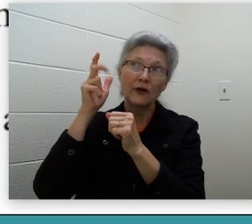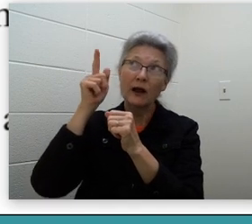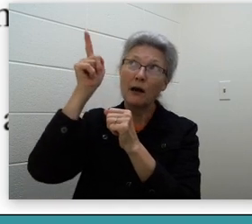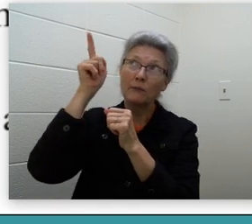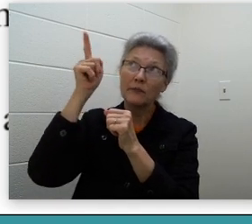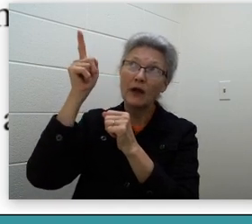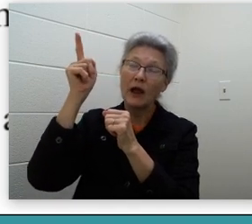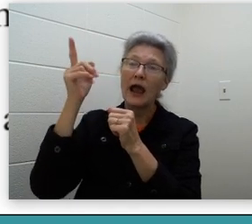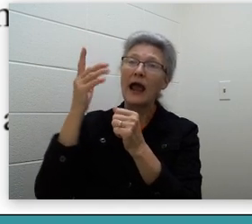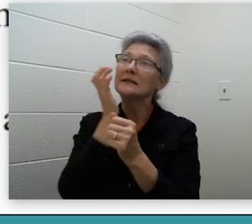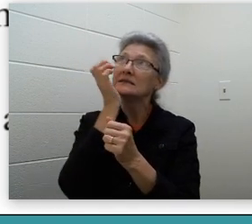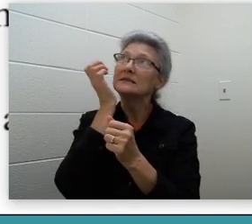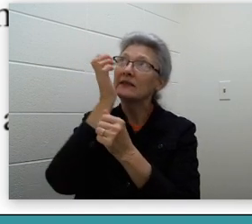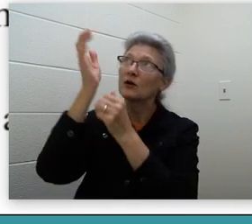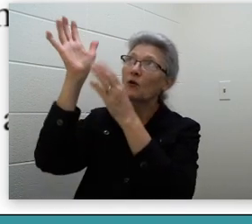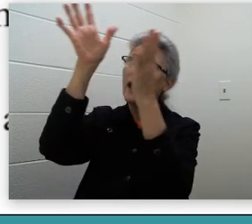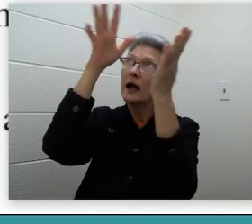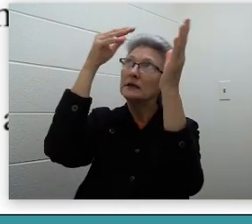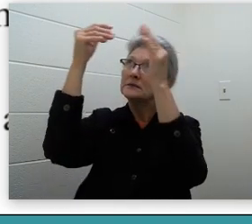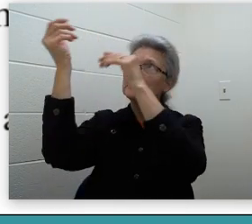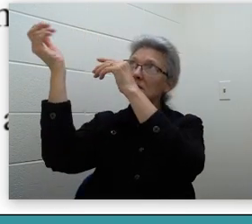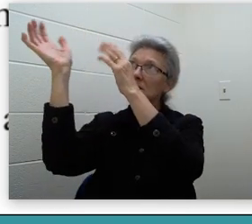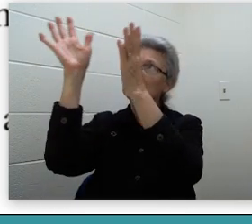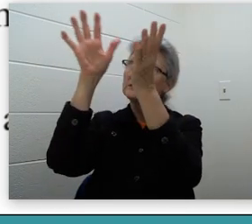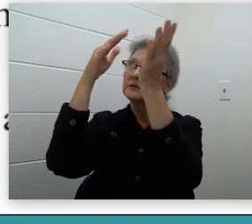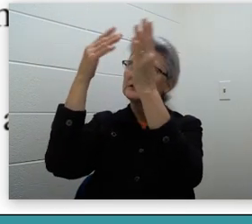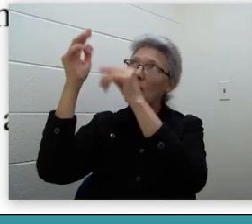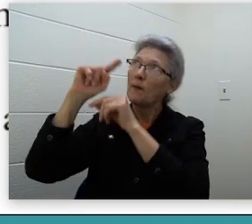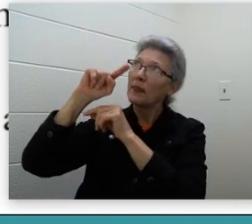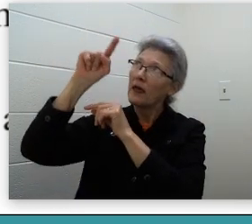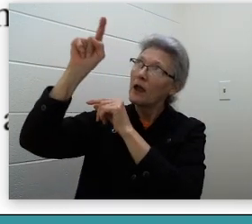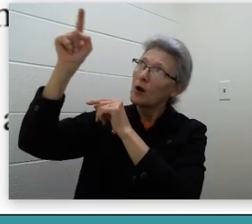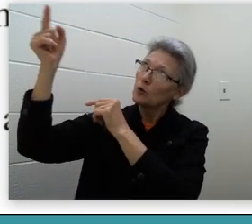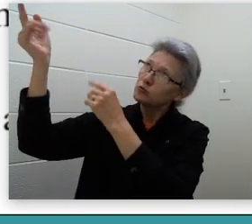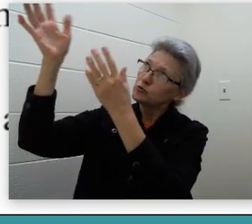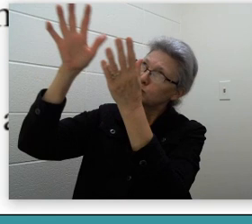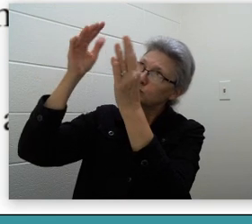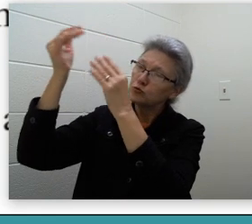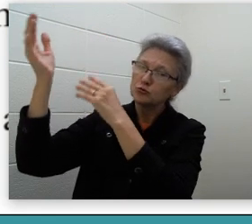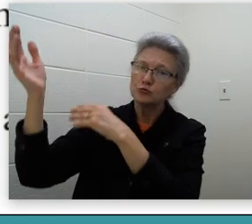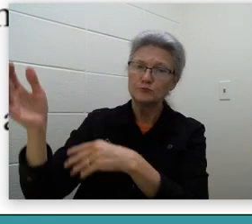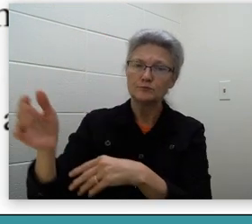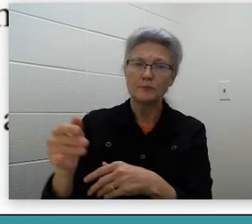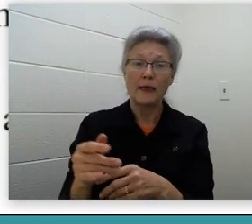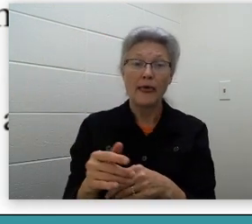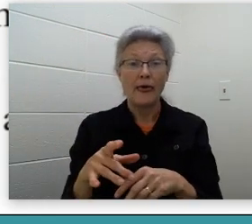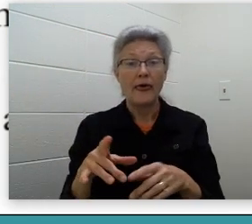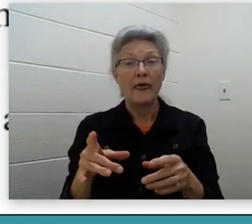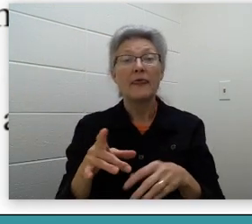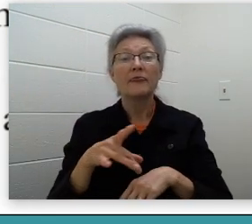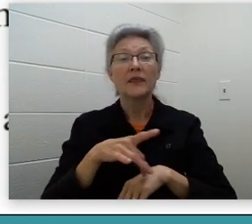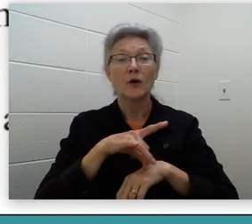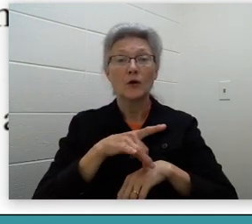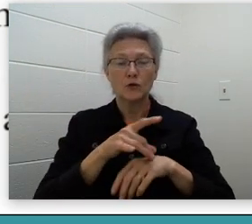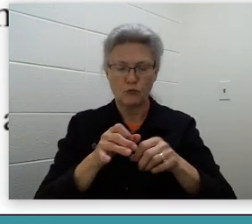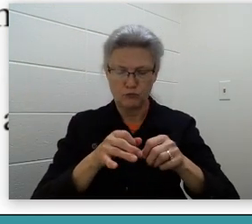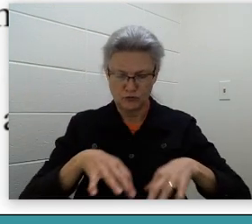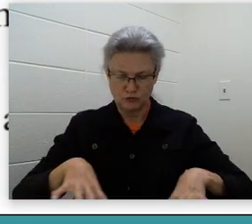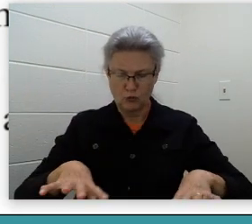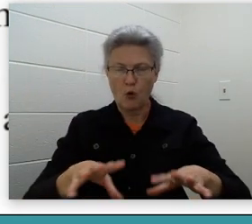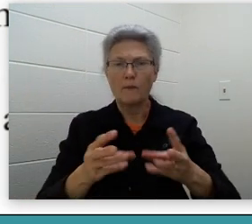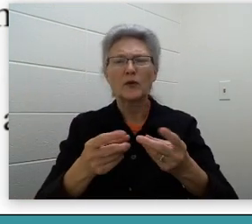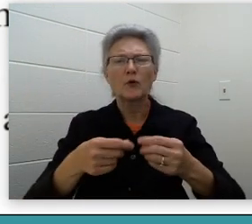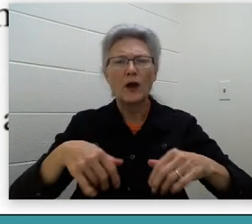its humming tune up on the level, and I could see the tall grasses wave. The earth was warm under me,